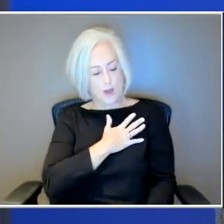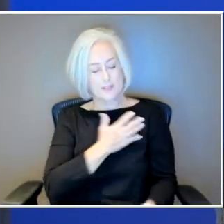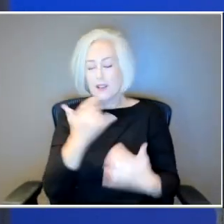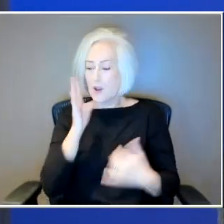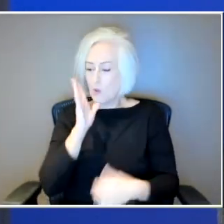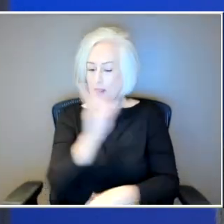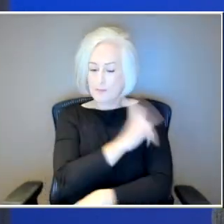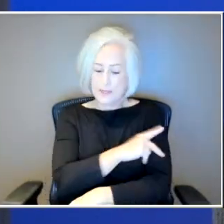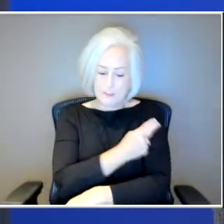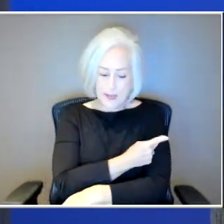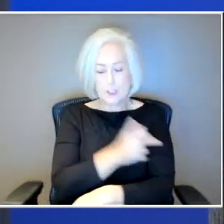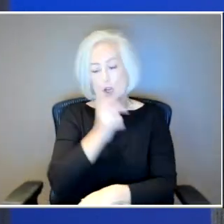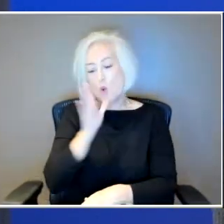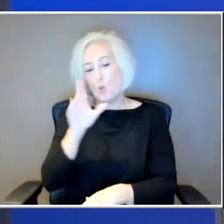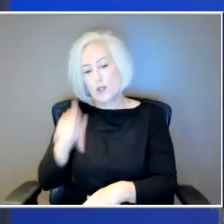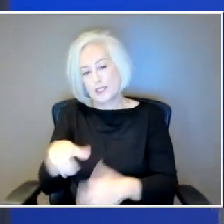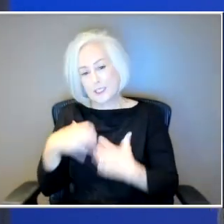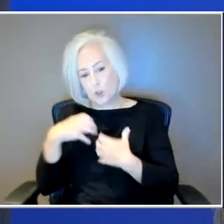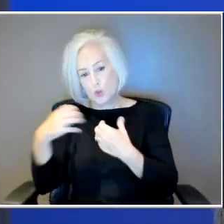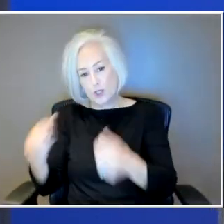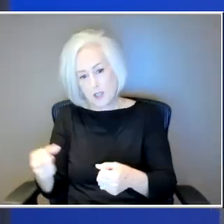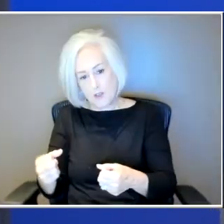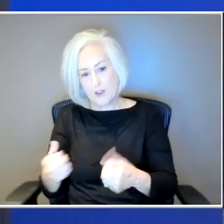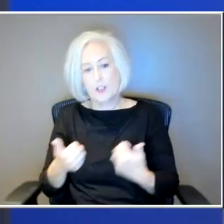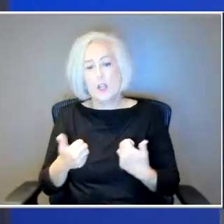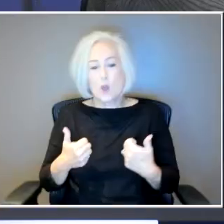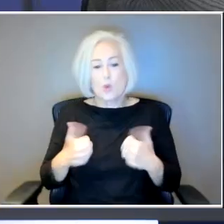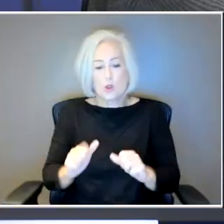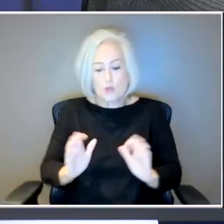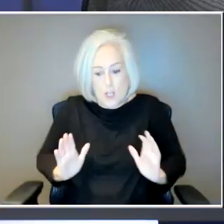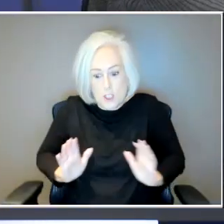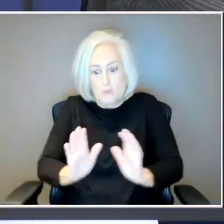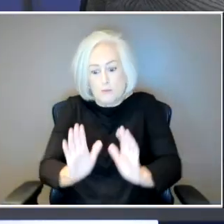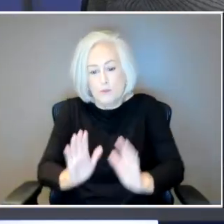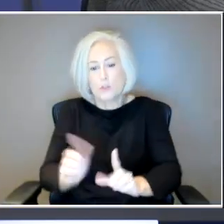recover, you're going to try to push yourself, just you're one of the, I know,